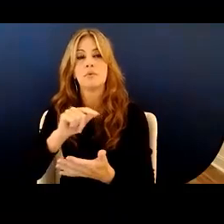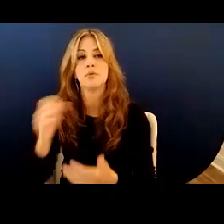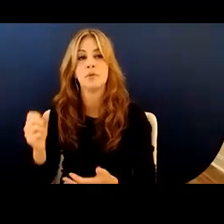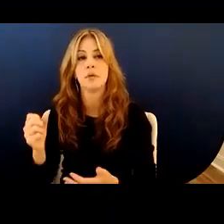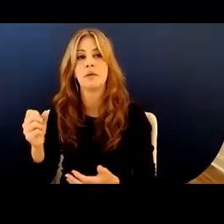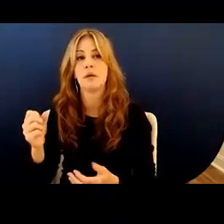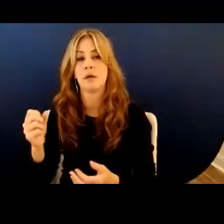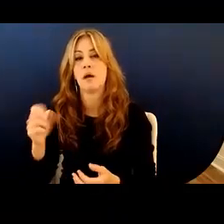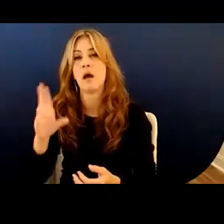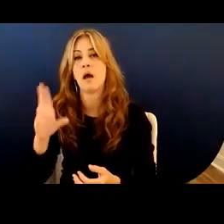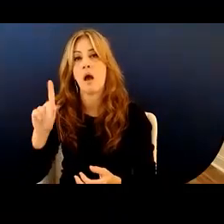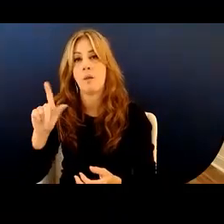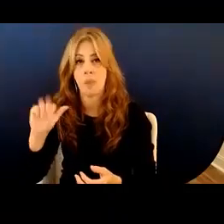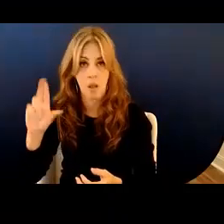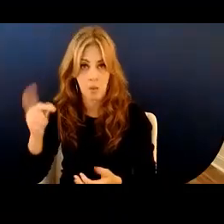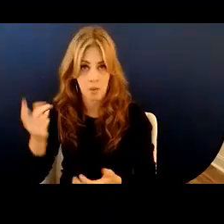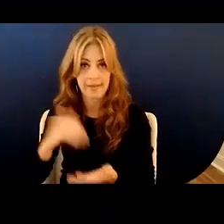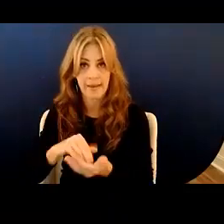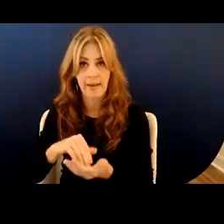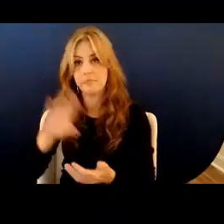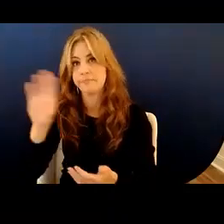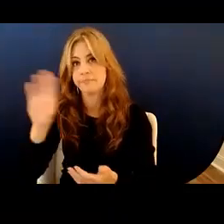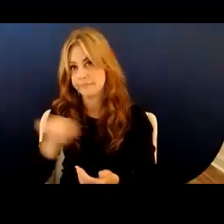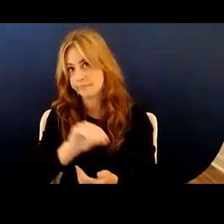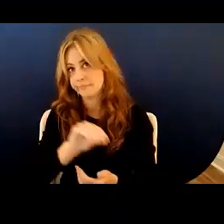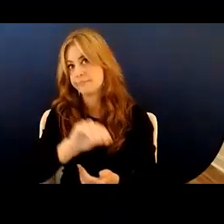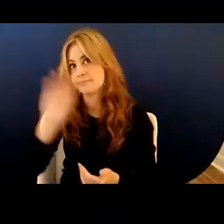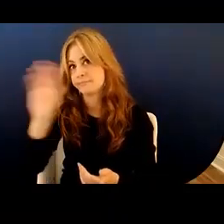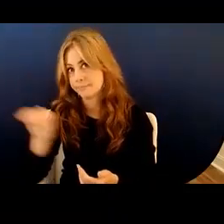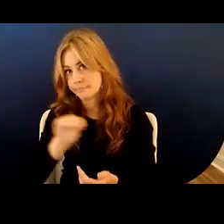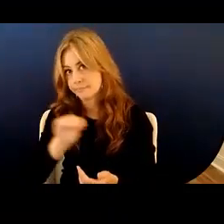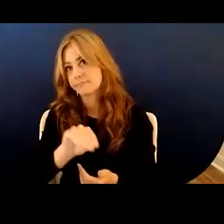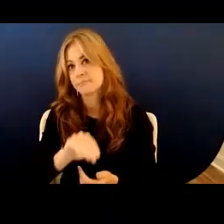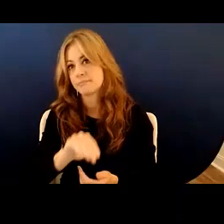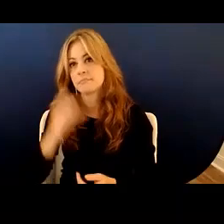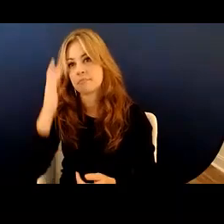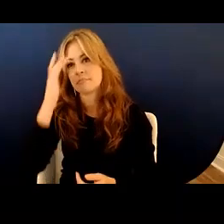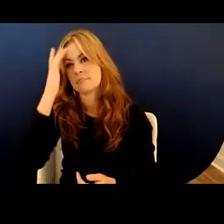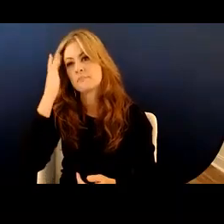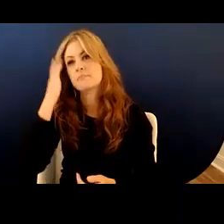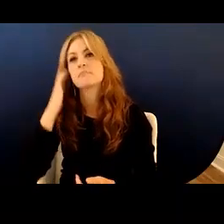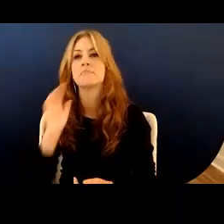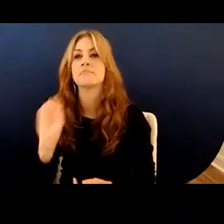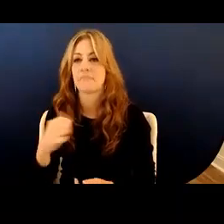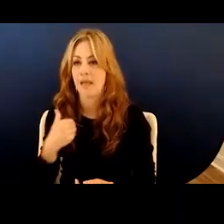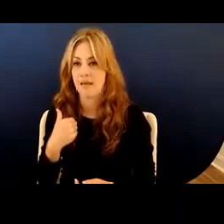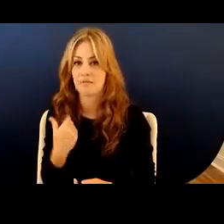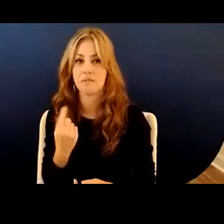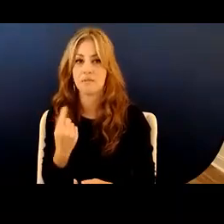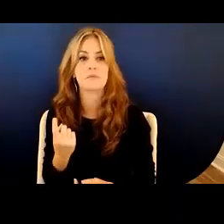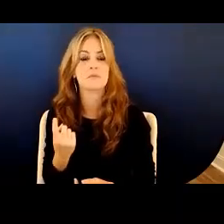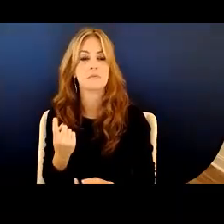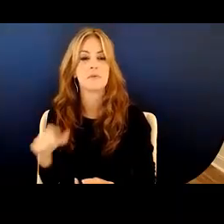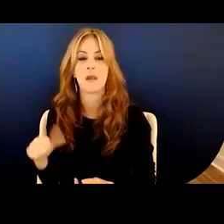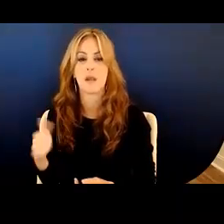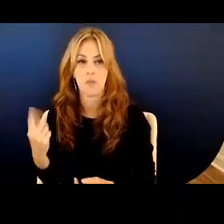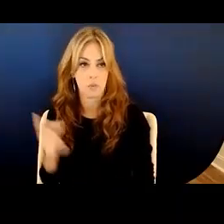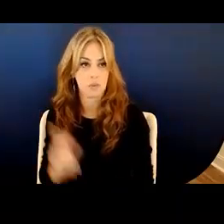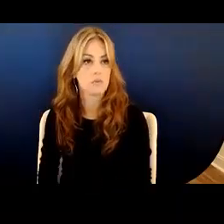logo again, and then you would, I think I have some, yeah, here's another